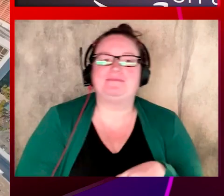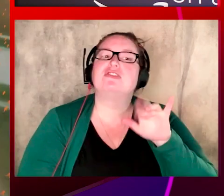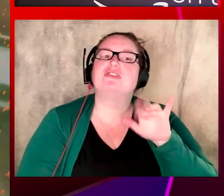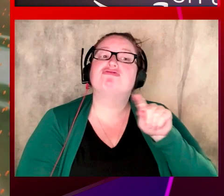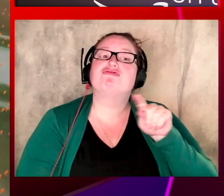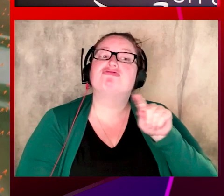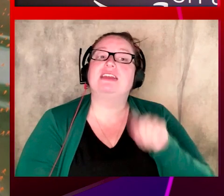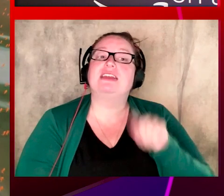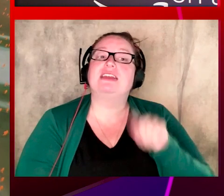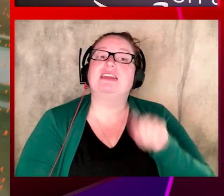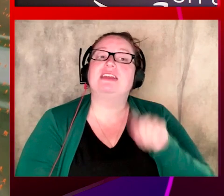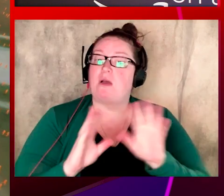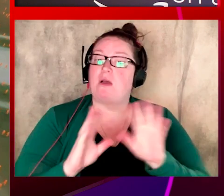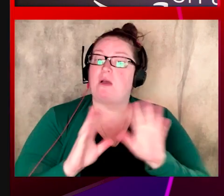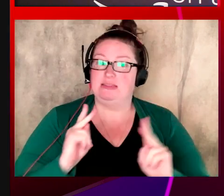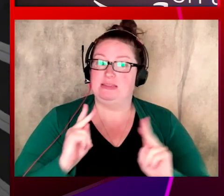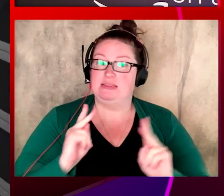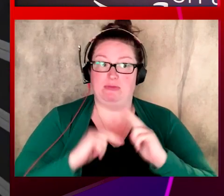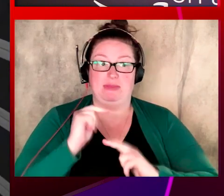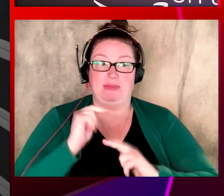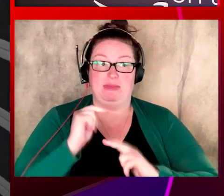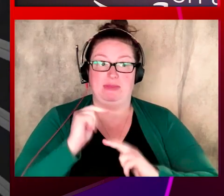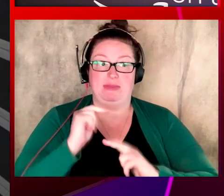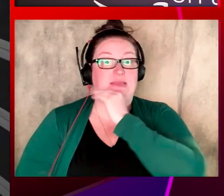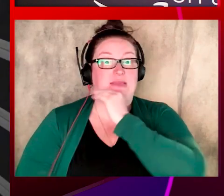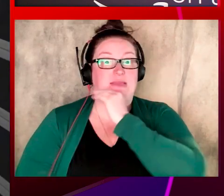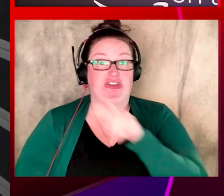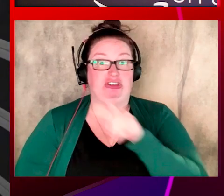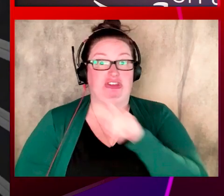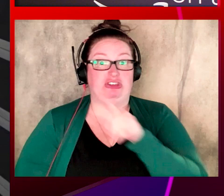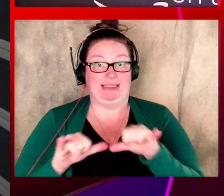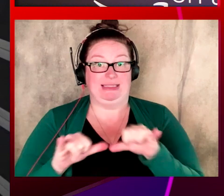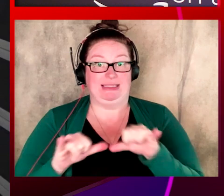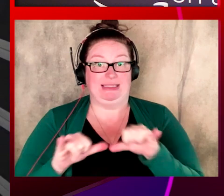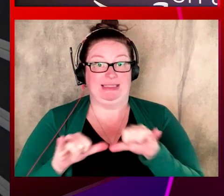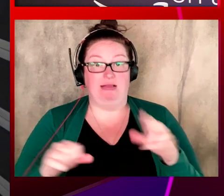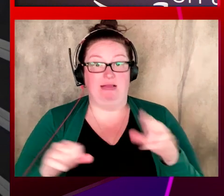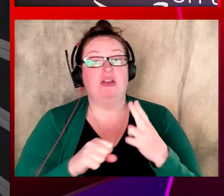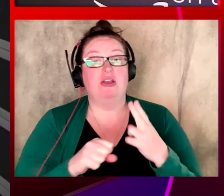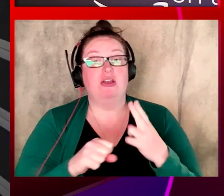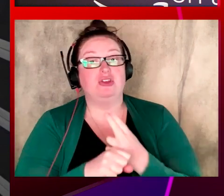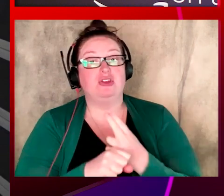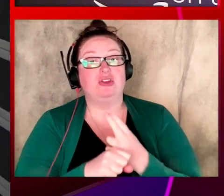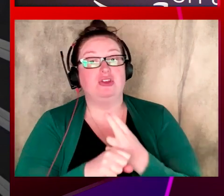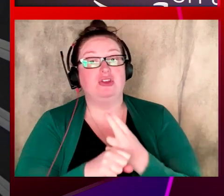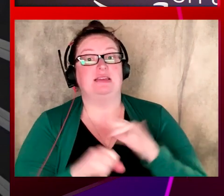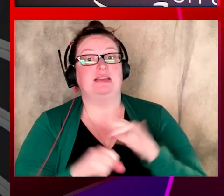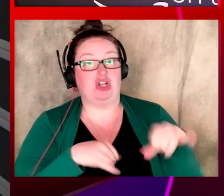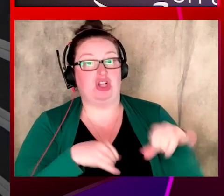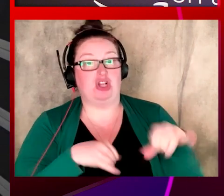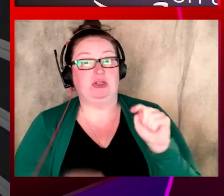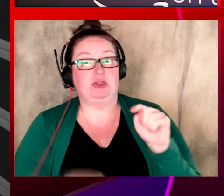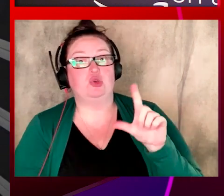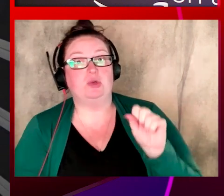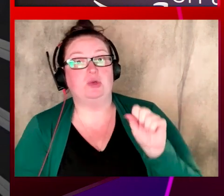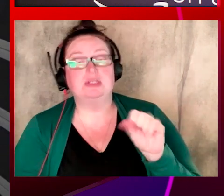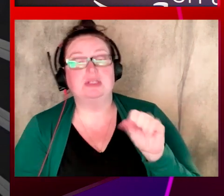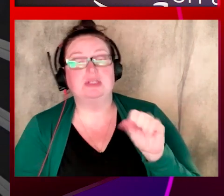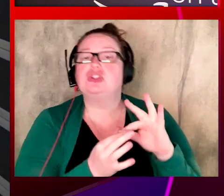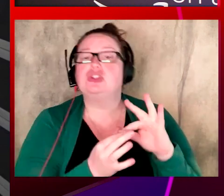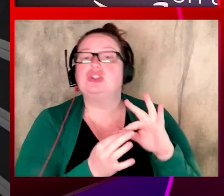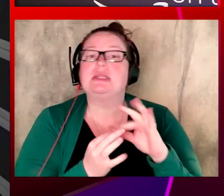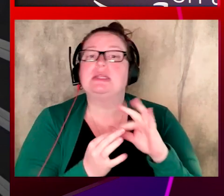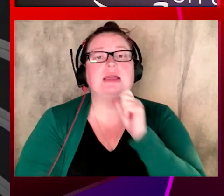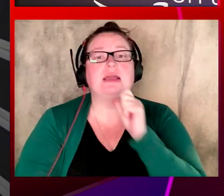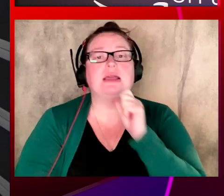building simulations at this scale are utilizing common tools, Unity, Unreal, that type of thing. Yeah. When they're